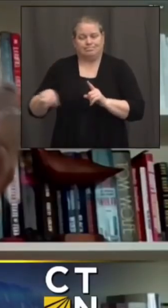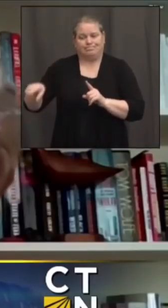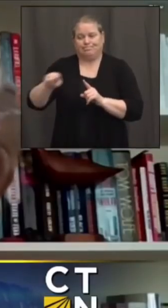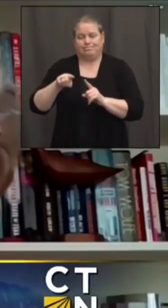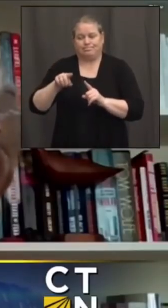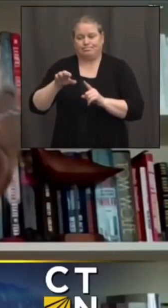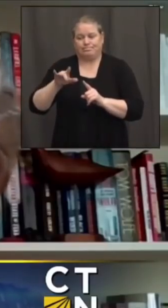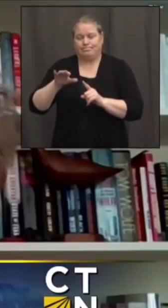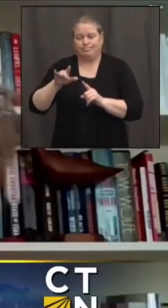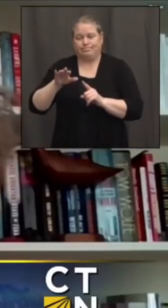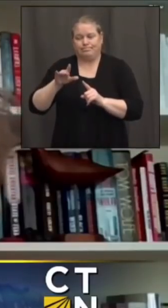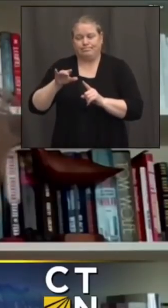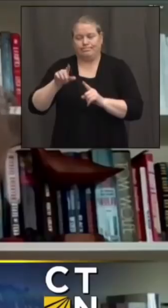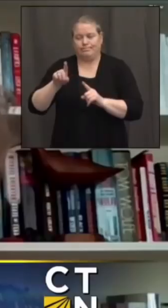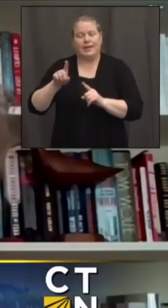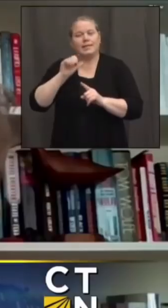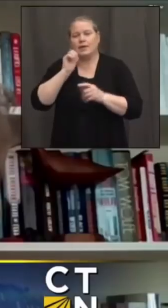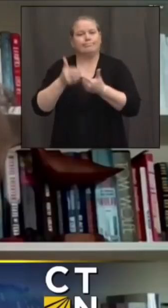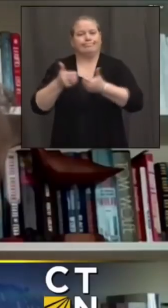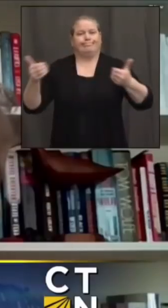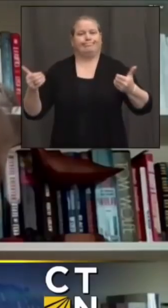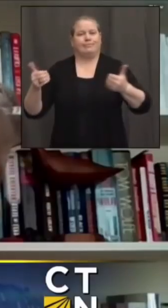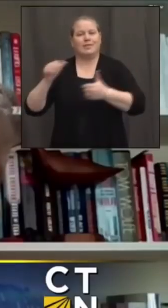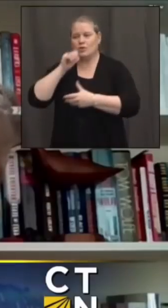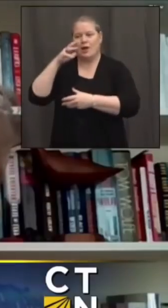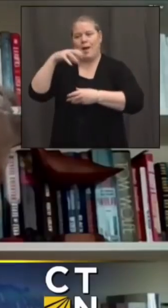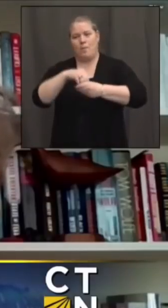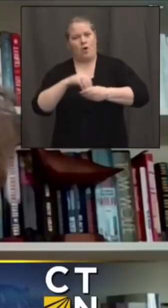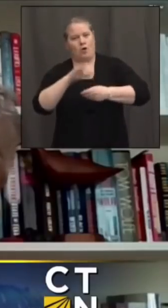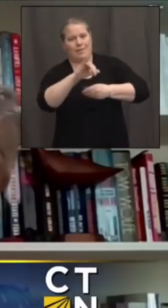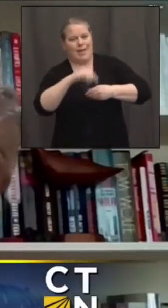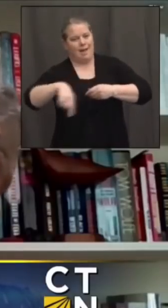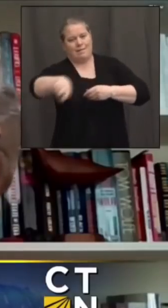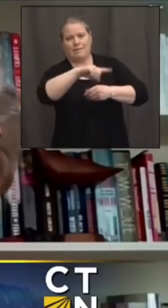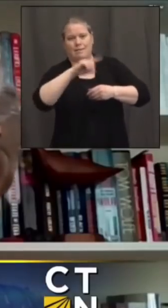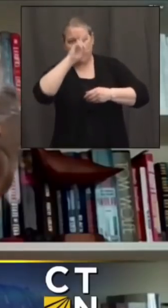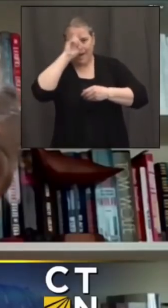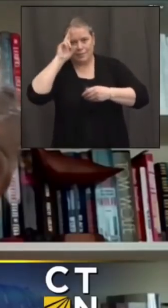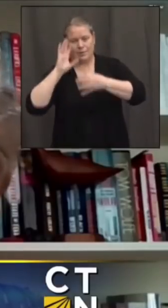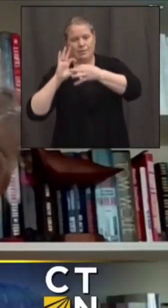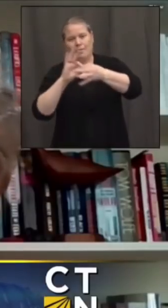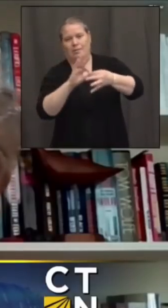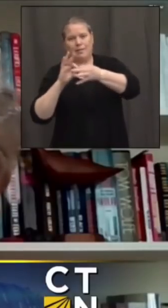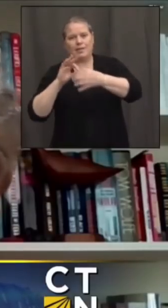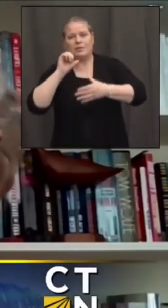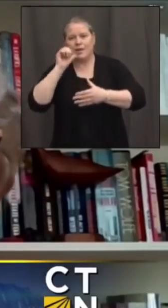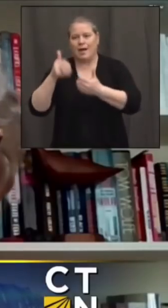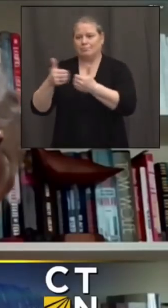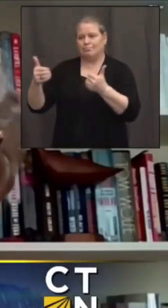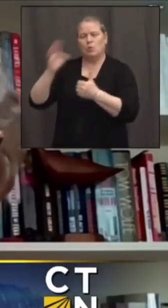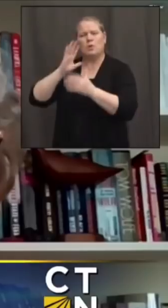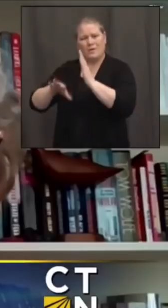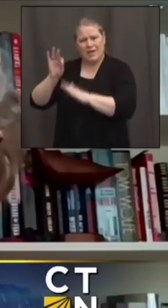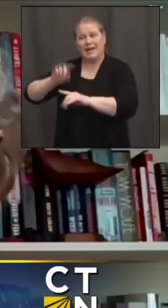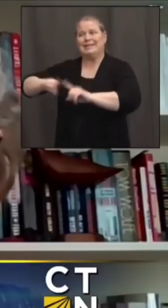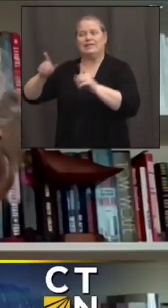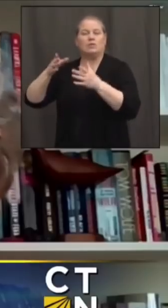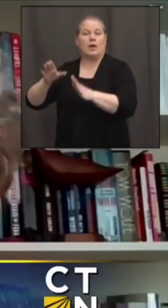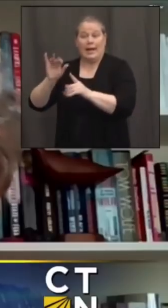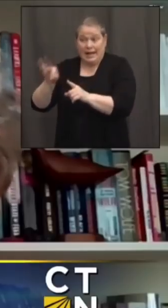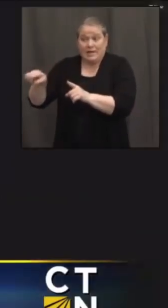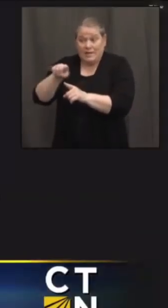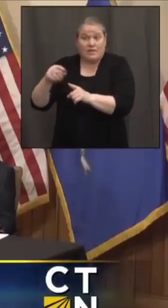to work with their healthcare provider, we'll find another avenue for them to get the vaccine if they have the relevant